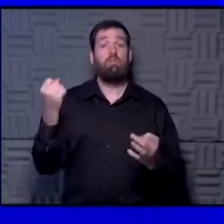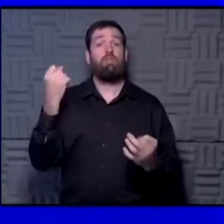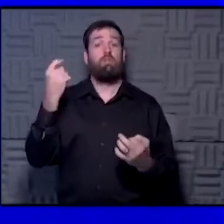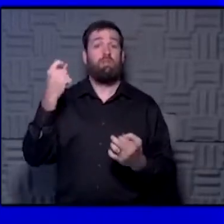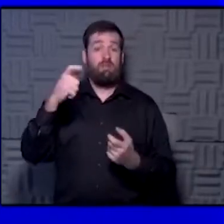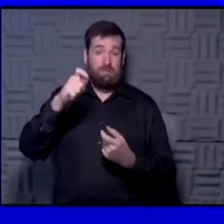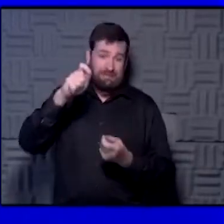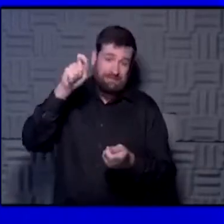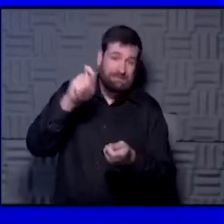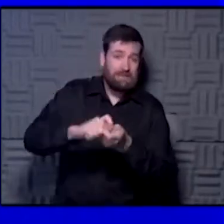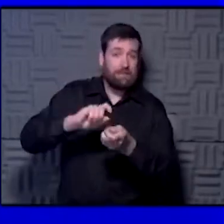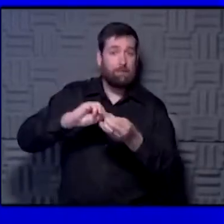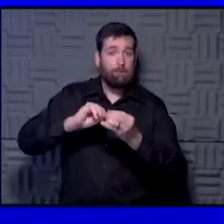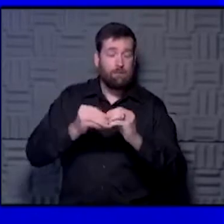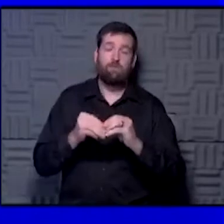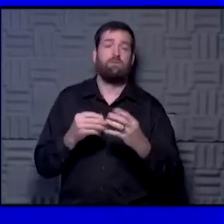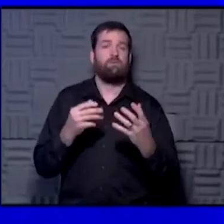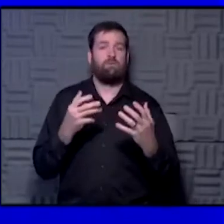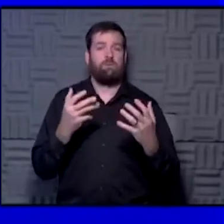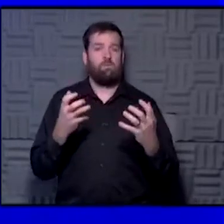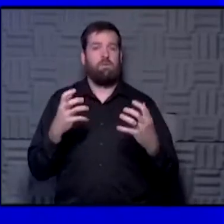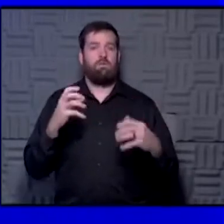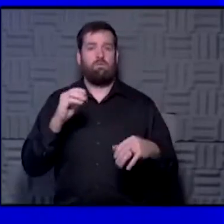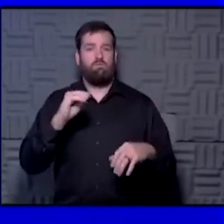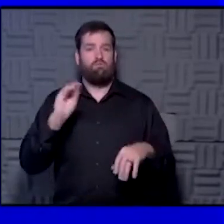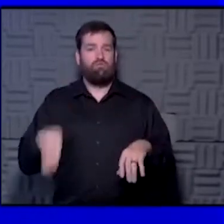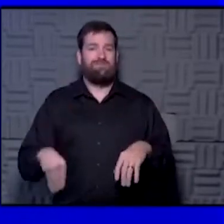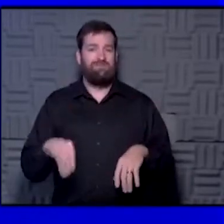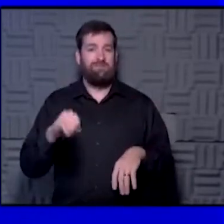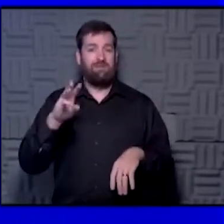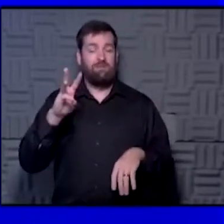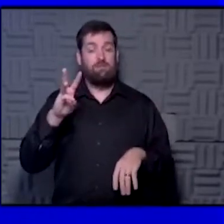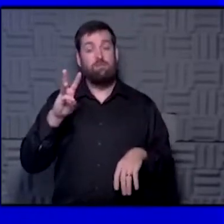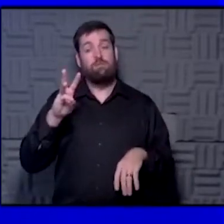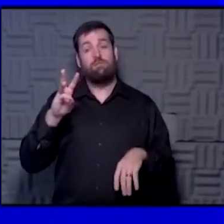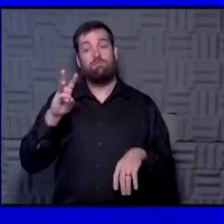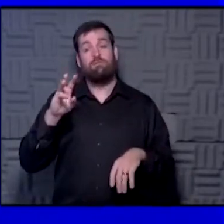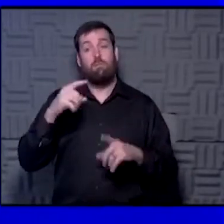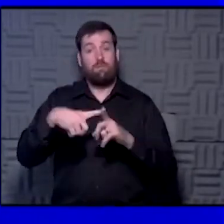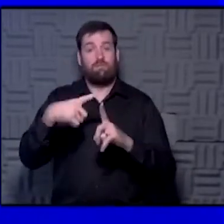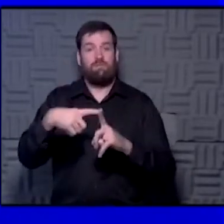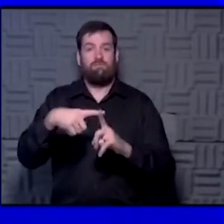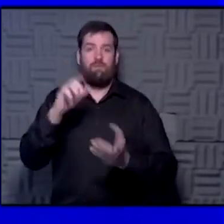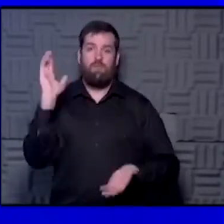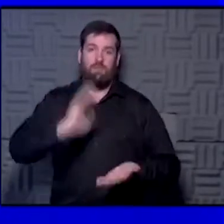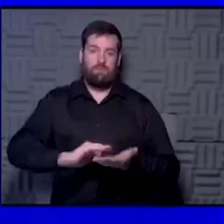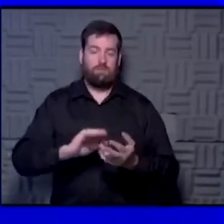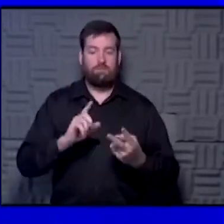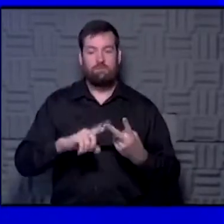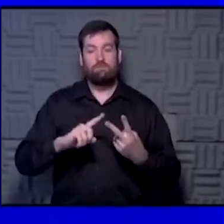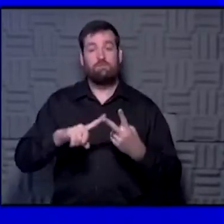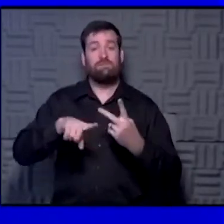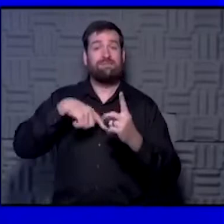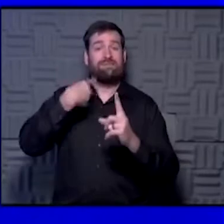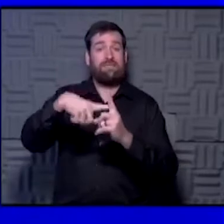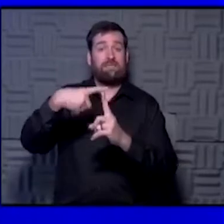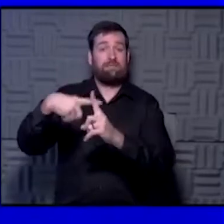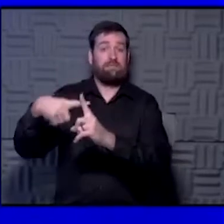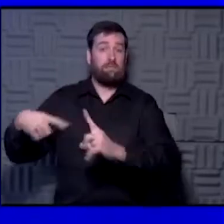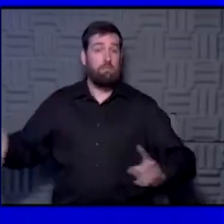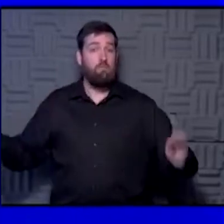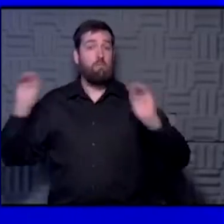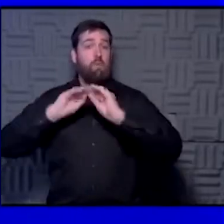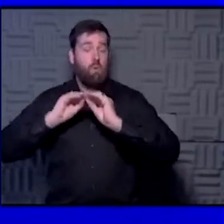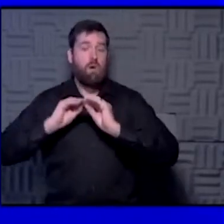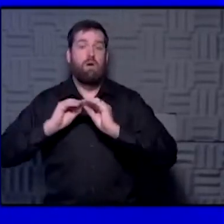that exact number, we do want the percent positives down. We also want to increase testing. That will help drive down the